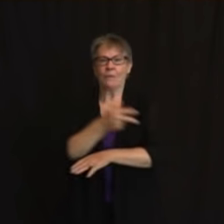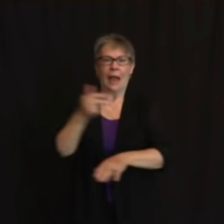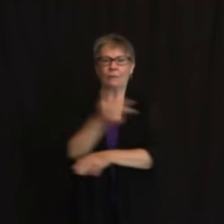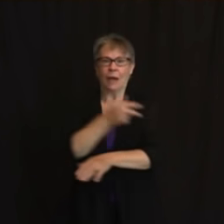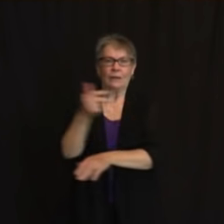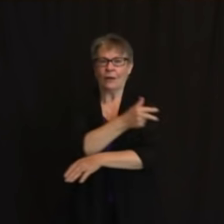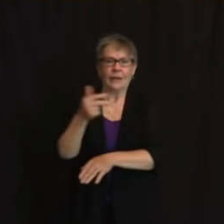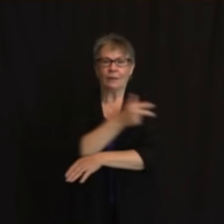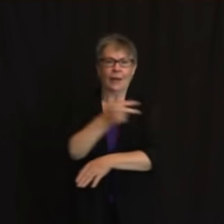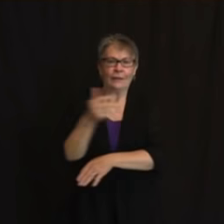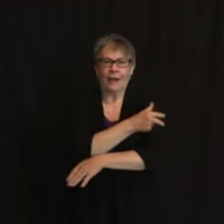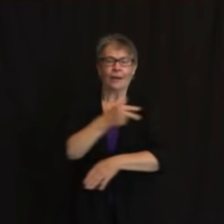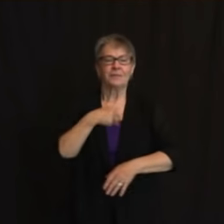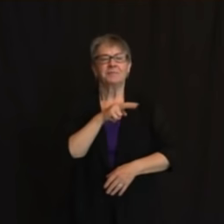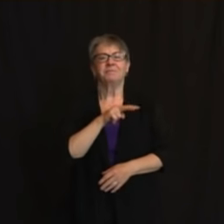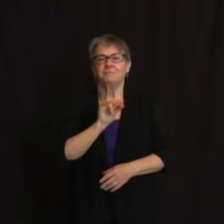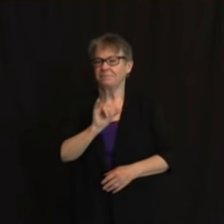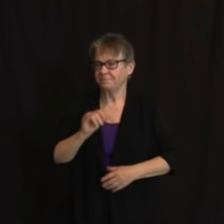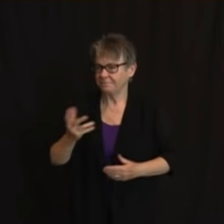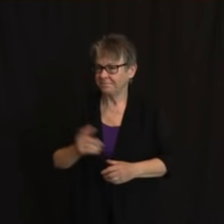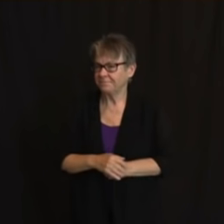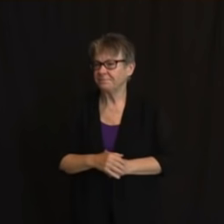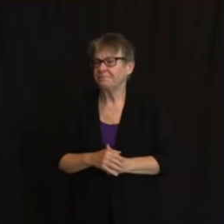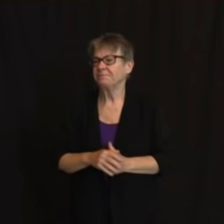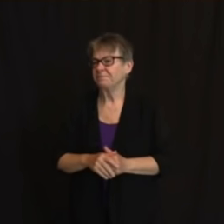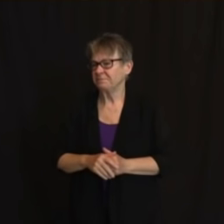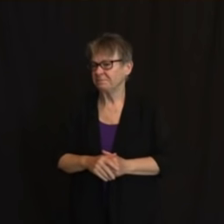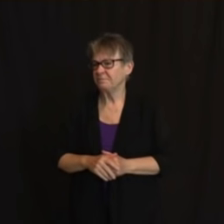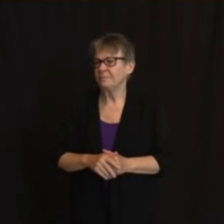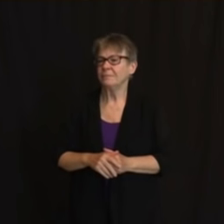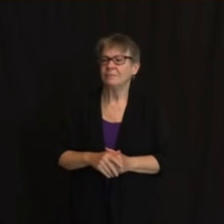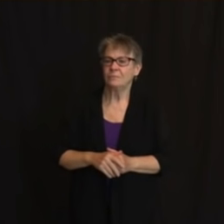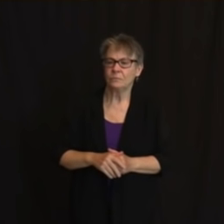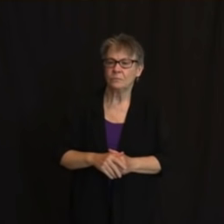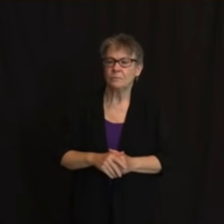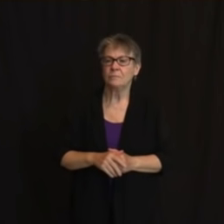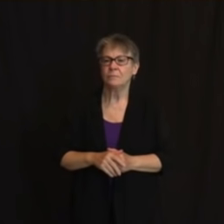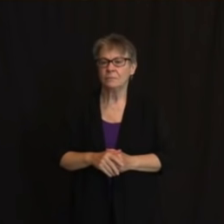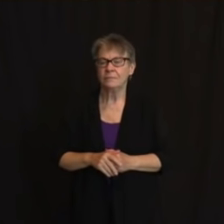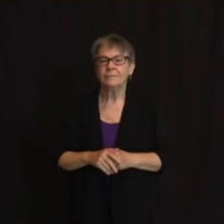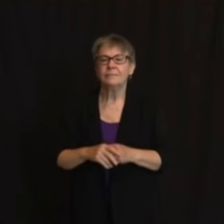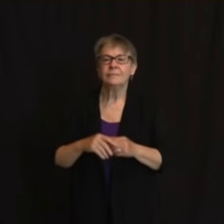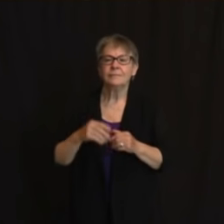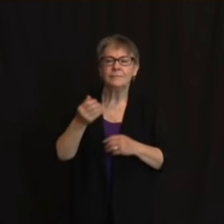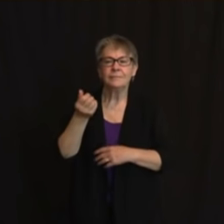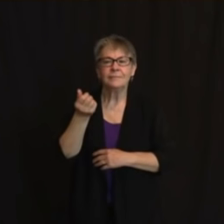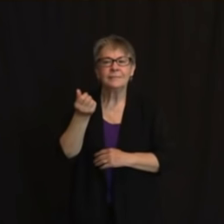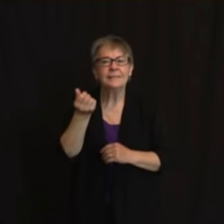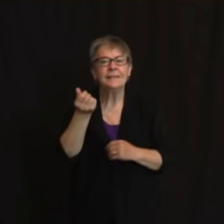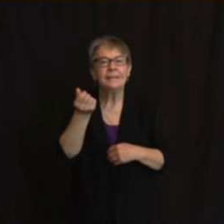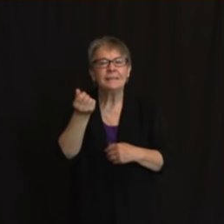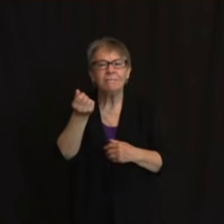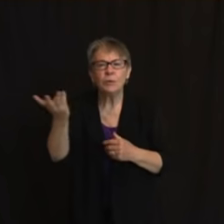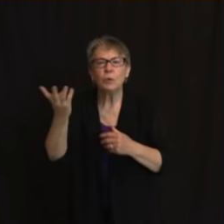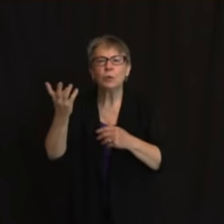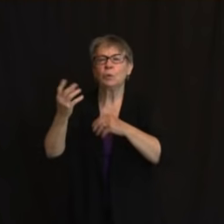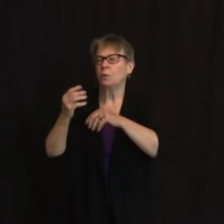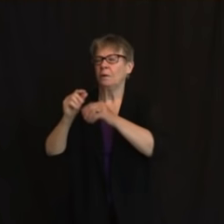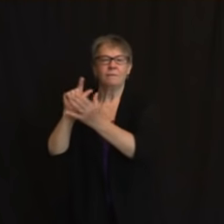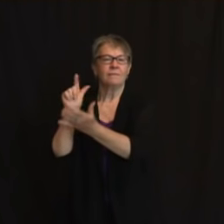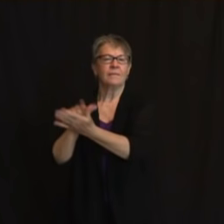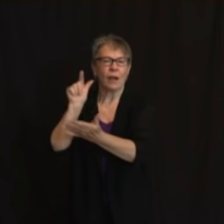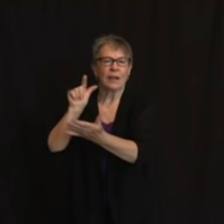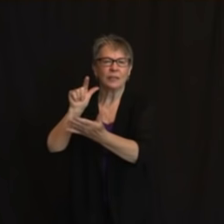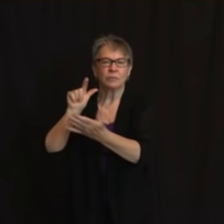days. With regards to the EO violations, Newark issued 210 and closed 17 businesses. In